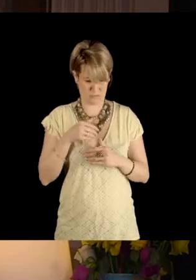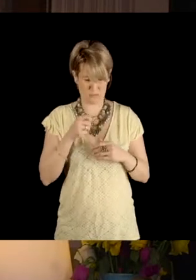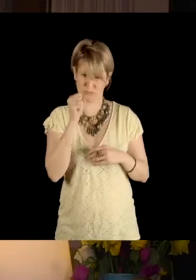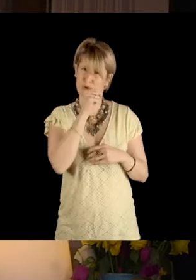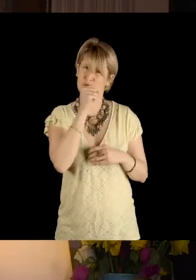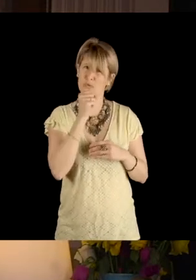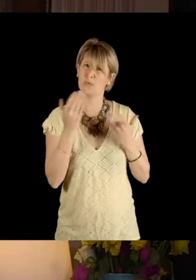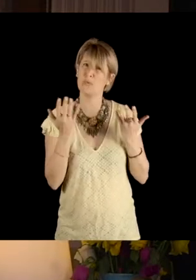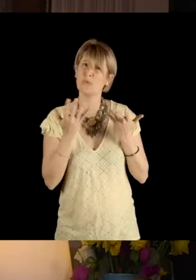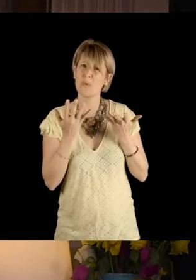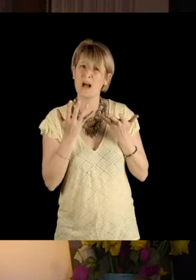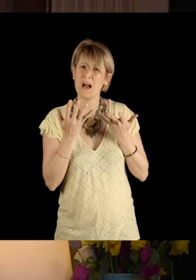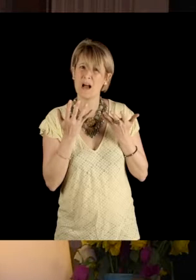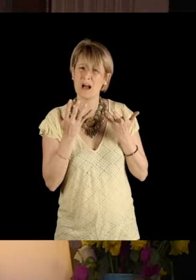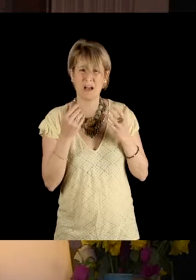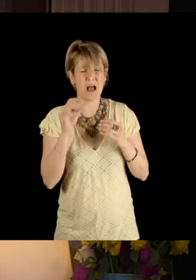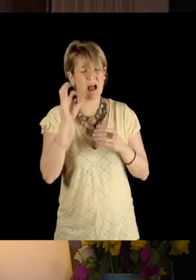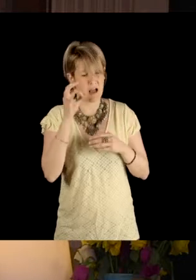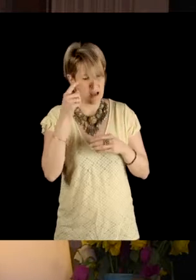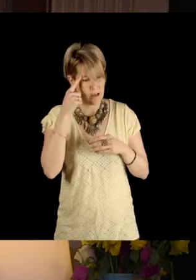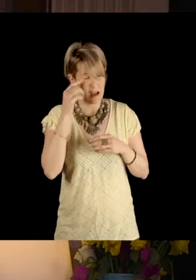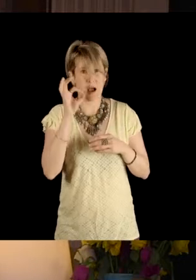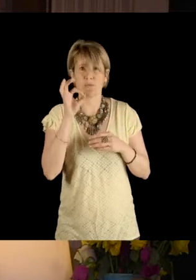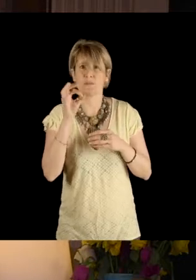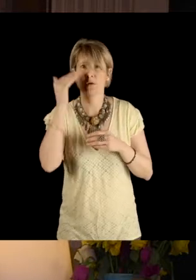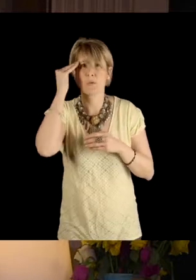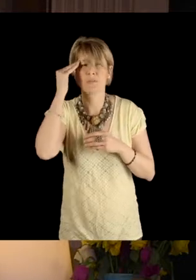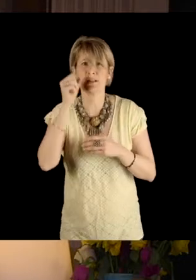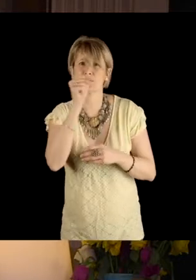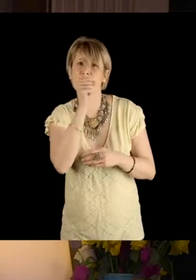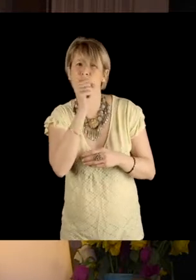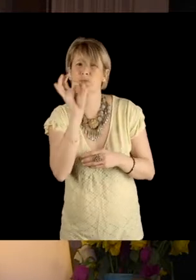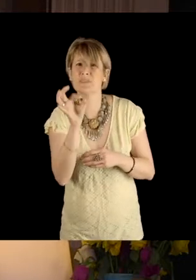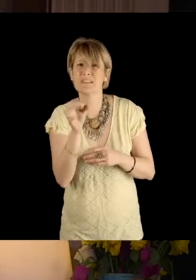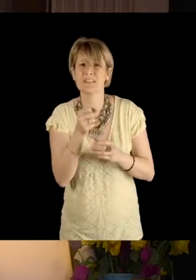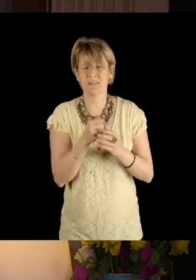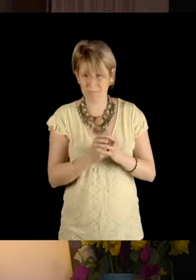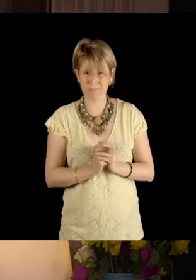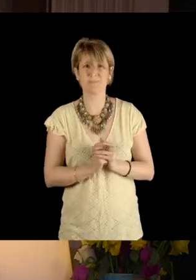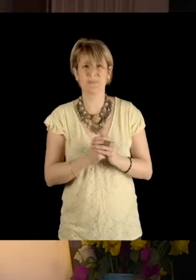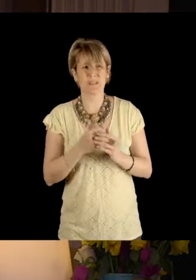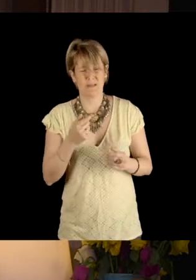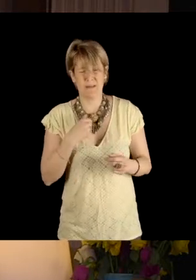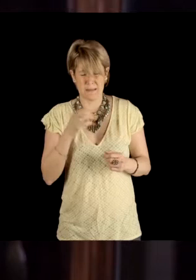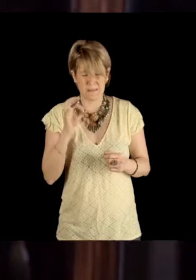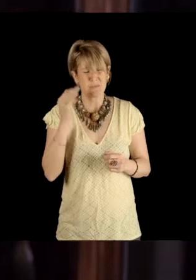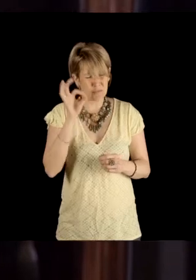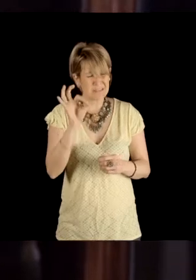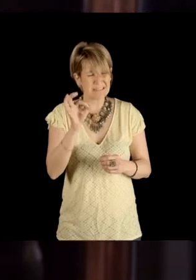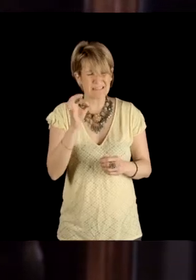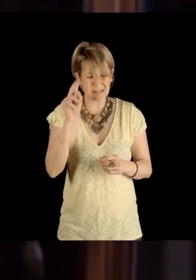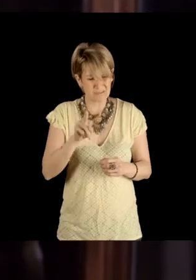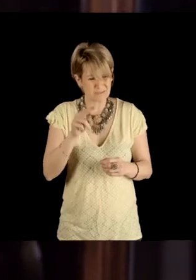and know-how or a technique so that we can remove these daily accumulations.